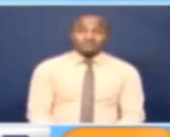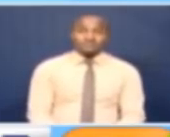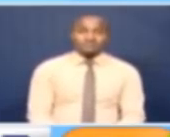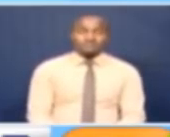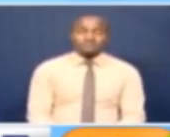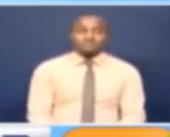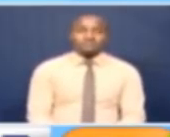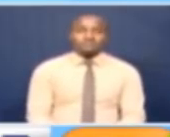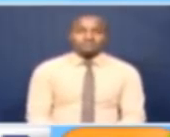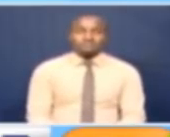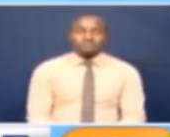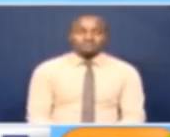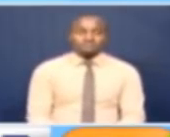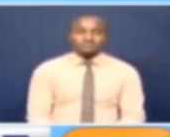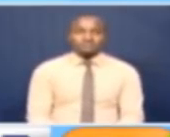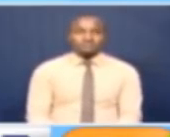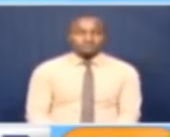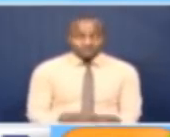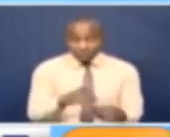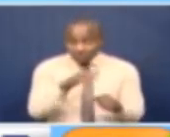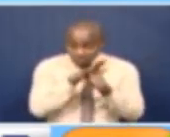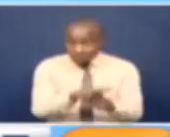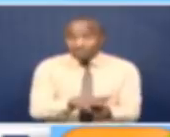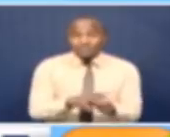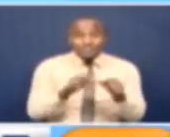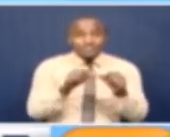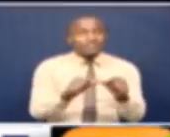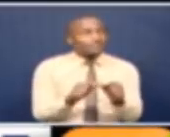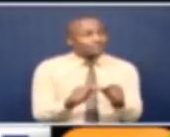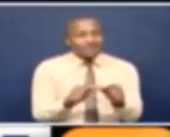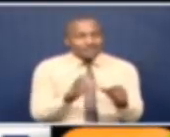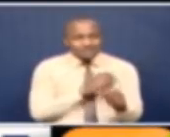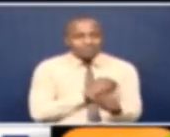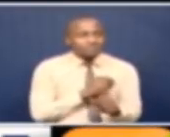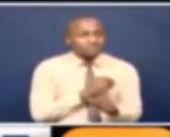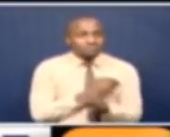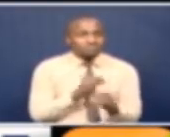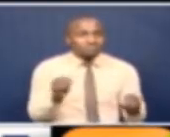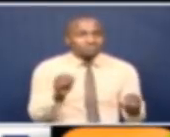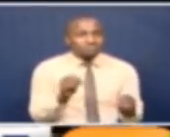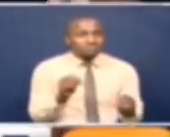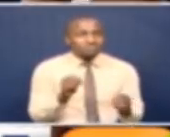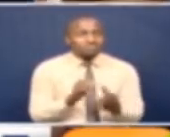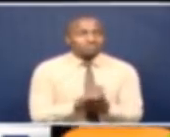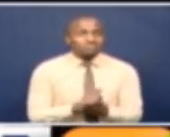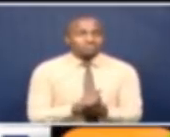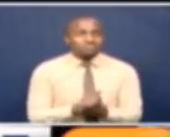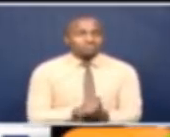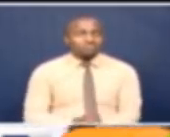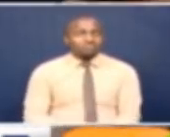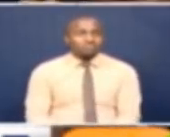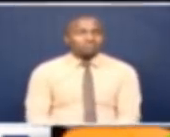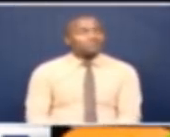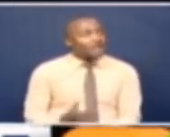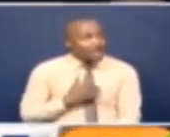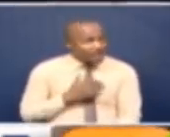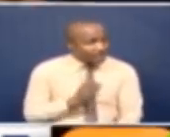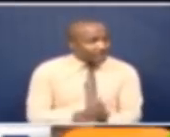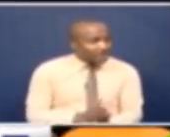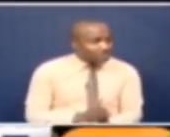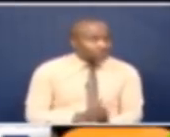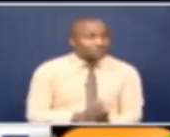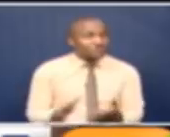we cannot continue to be marginalized. We cannot. Okay? But does that I have a right. Let me tell you. I have a right to be